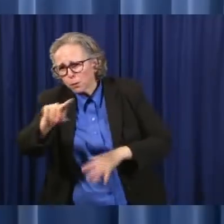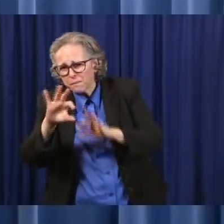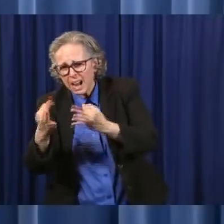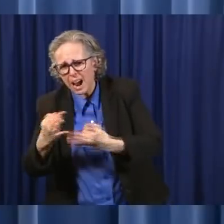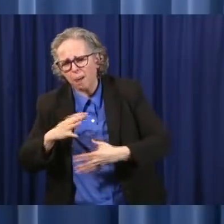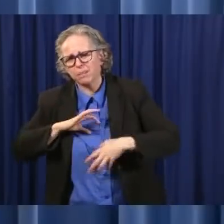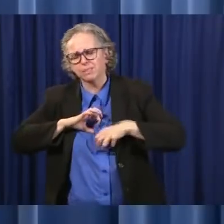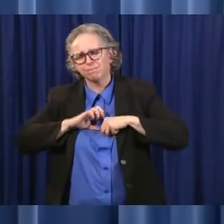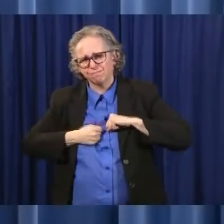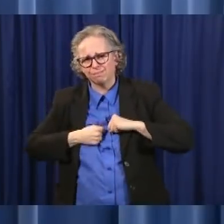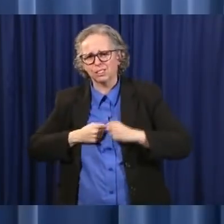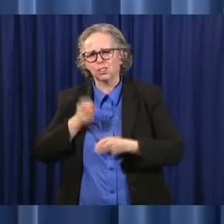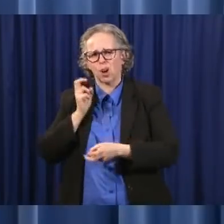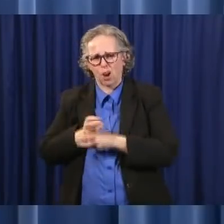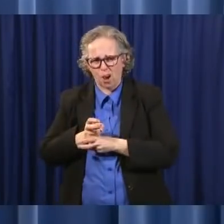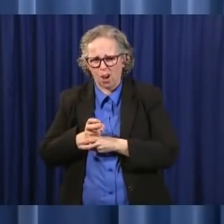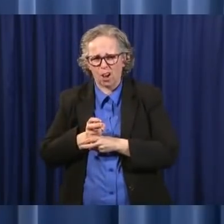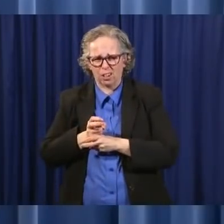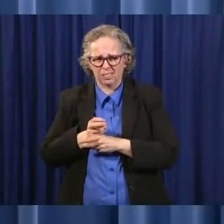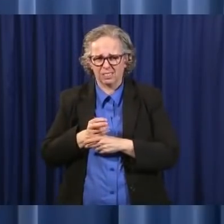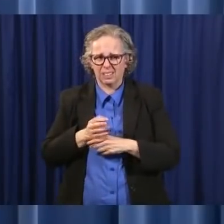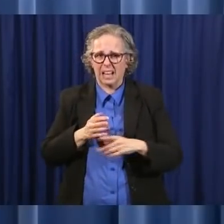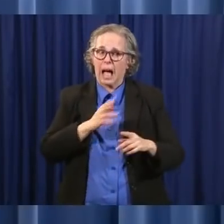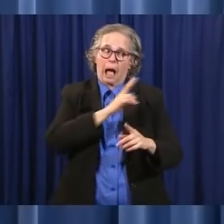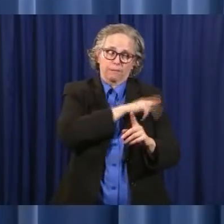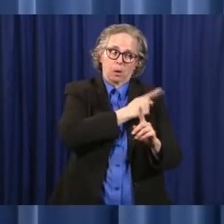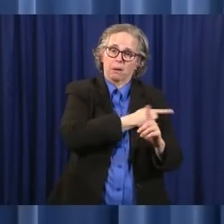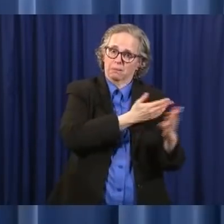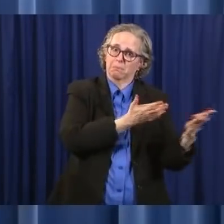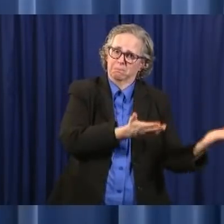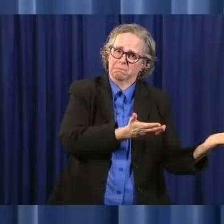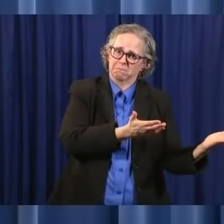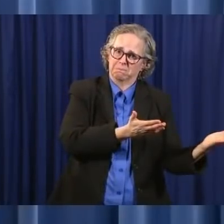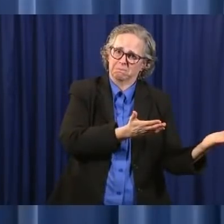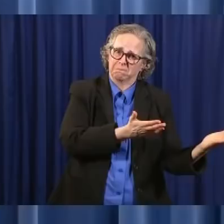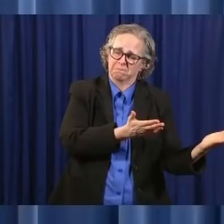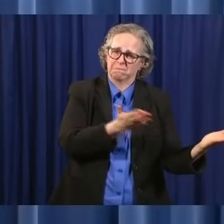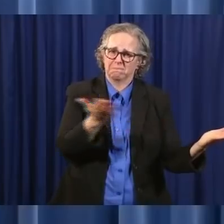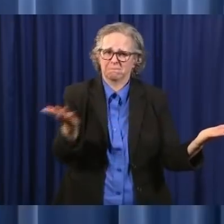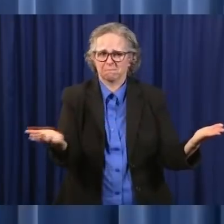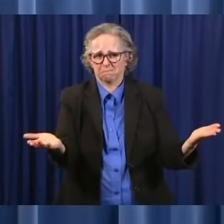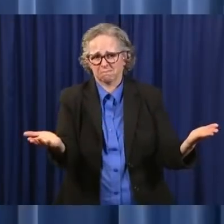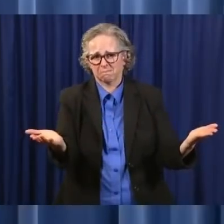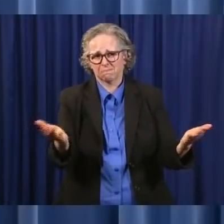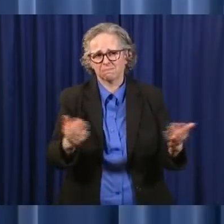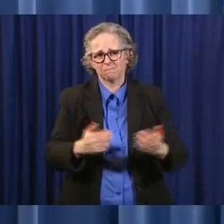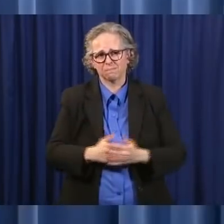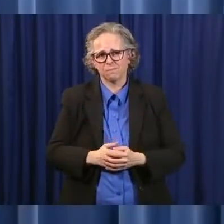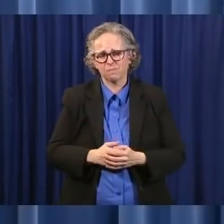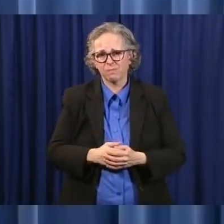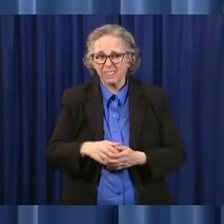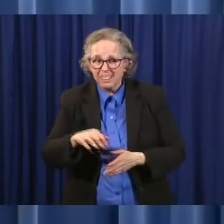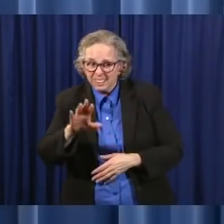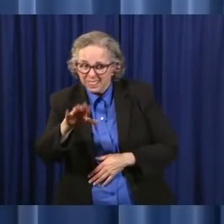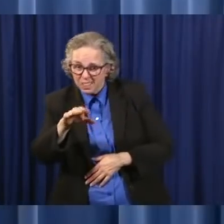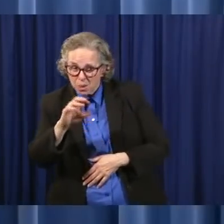certainly has an impact on that patient. I guess within this context, Does Ohio plan to comply with the specific directive